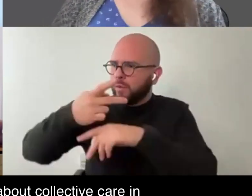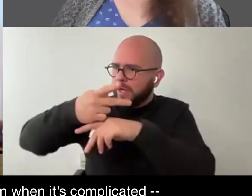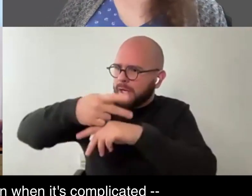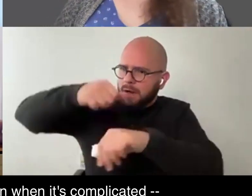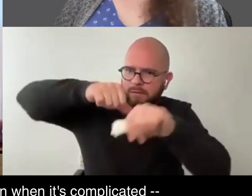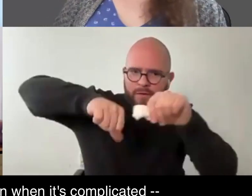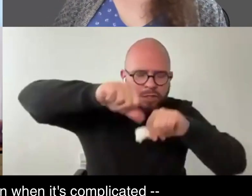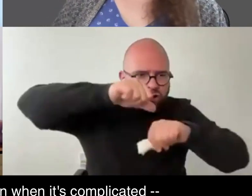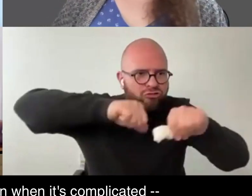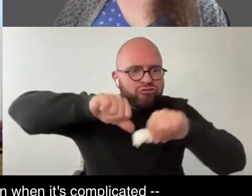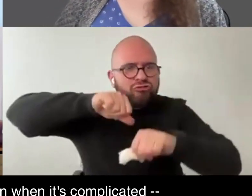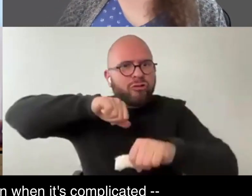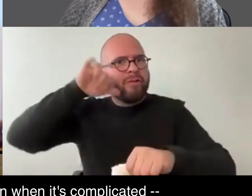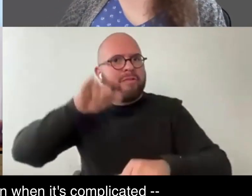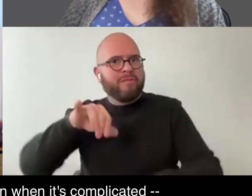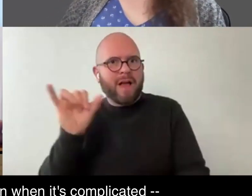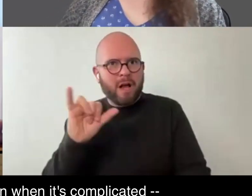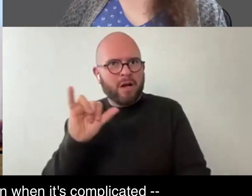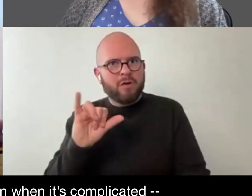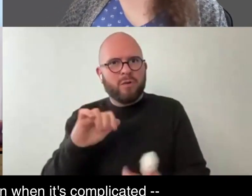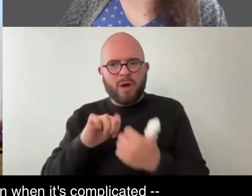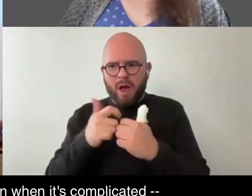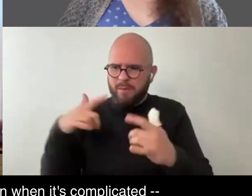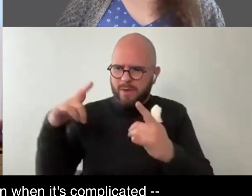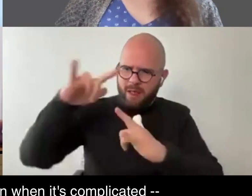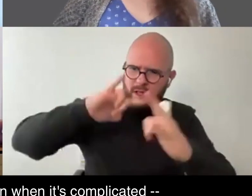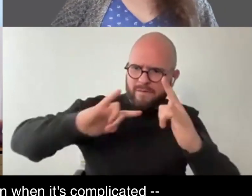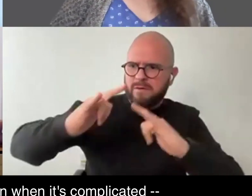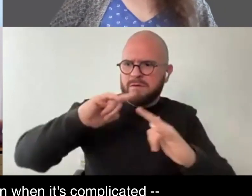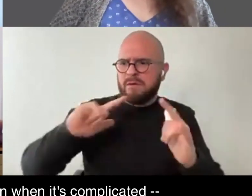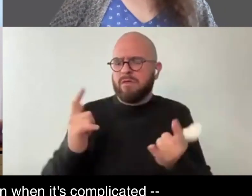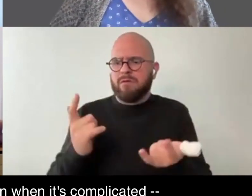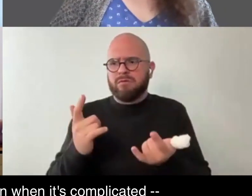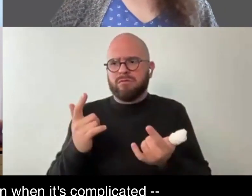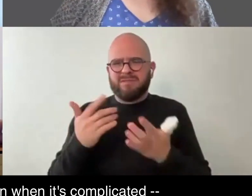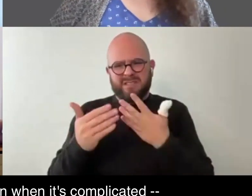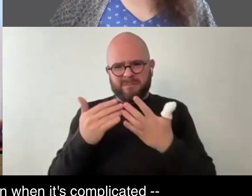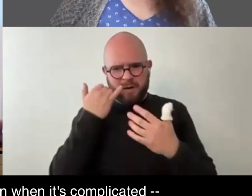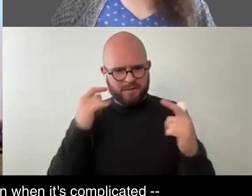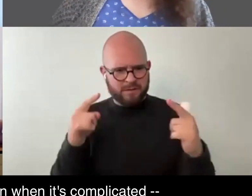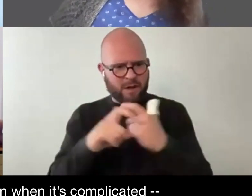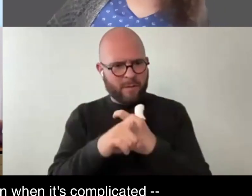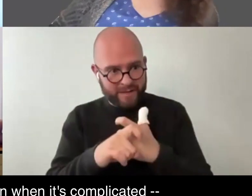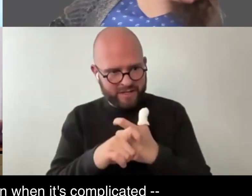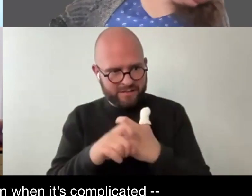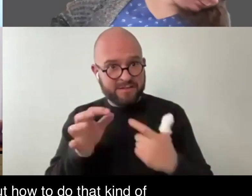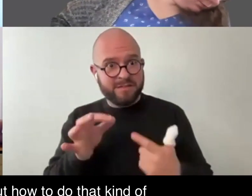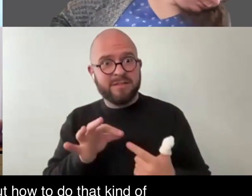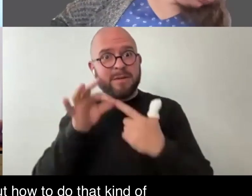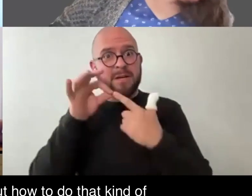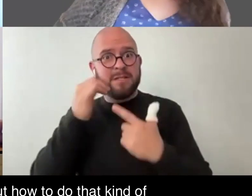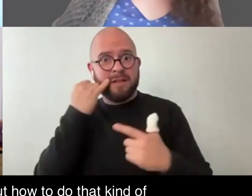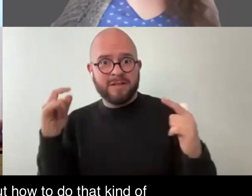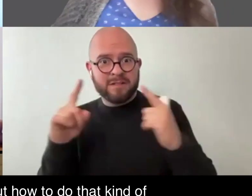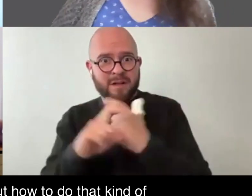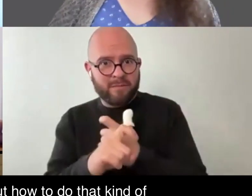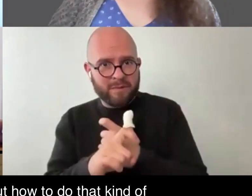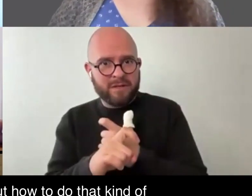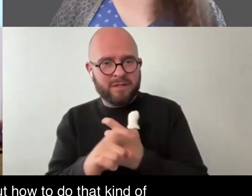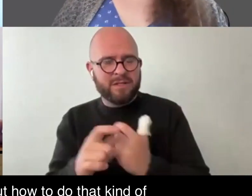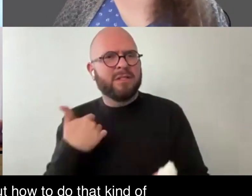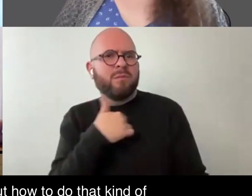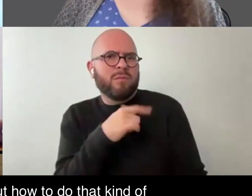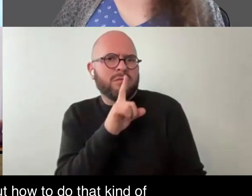each other lovingly and fiercely, even when it's complicated. I mean, actually, especially when it's complicated, right? To really figure